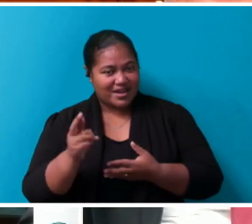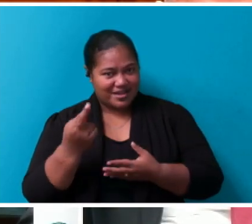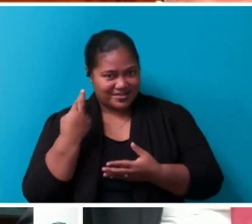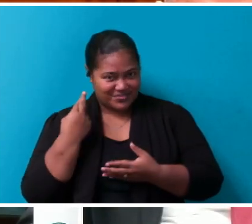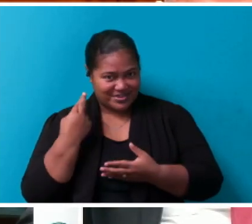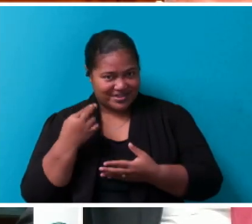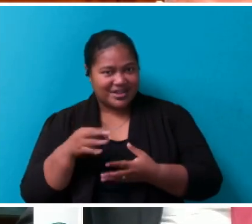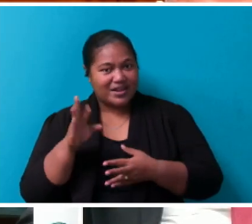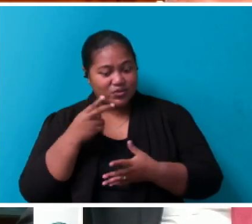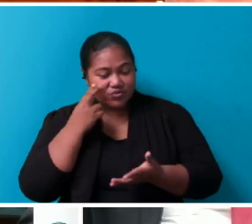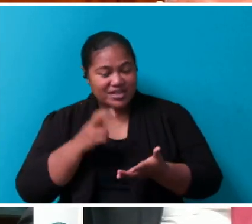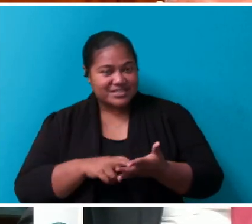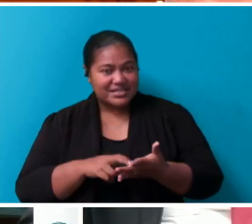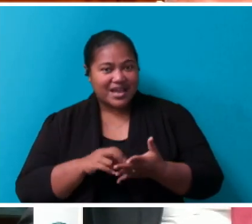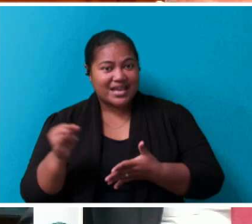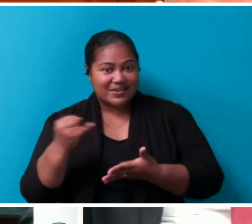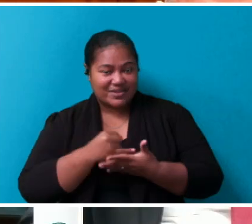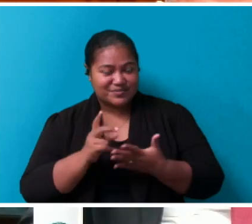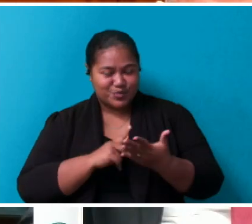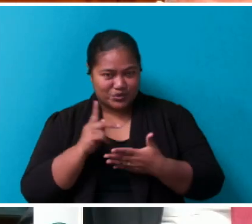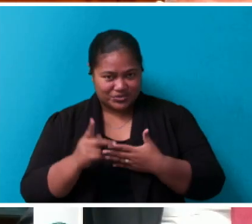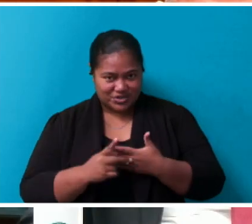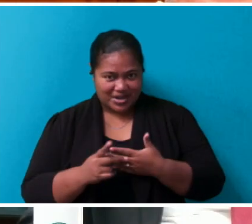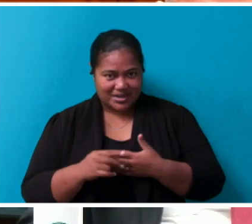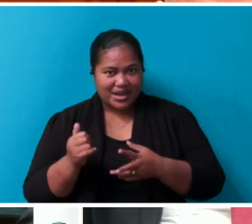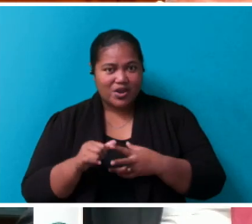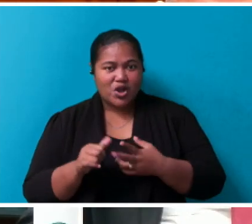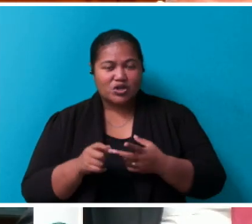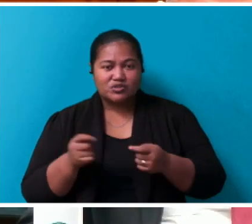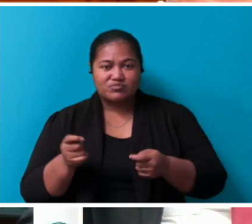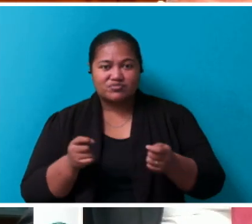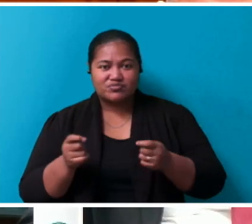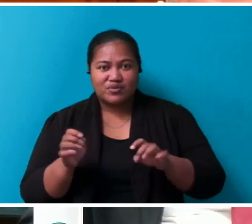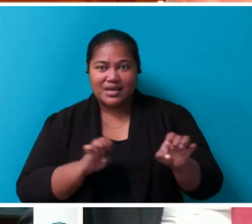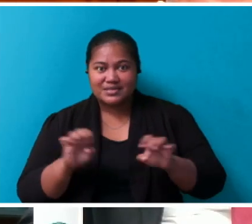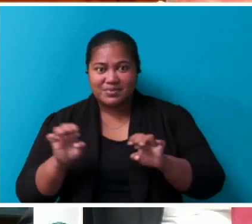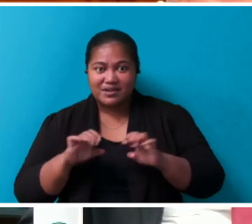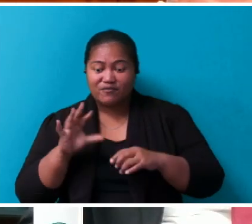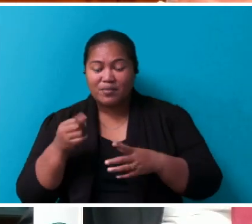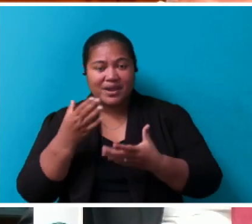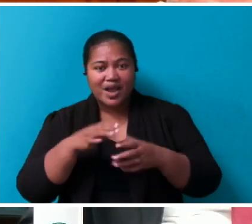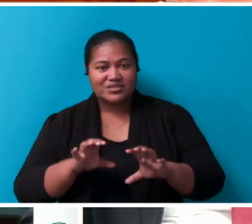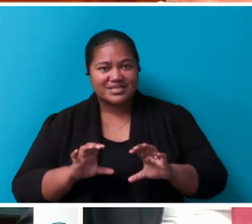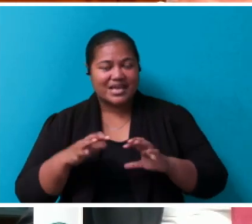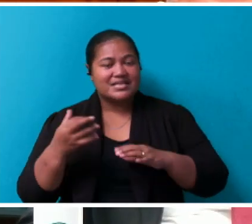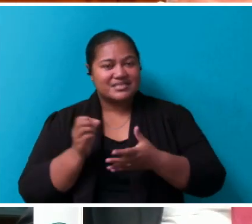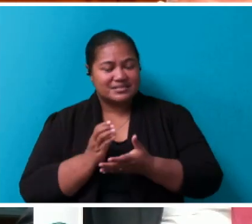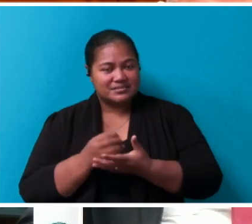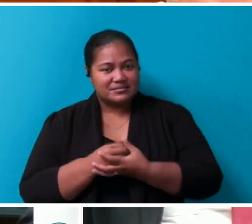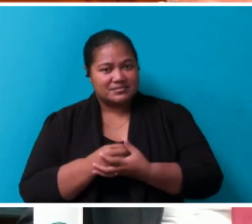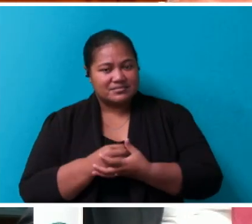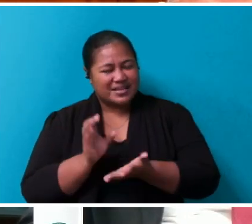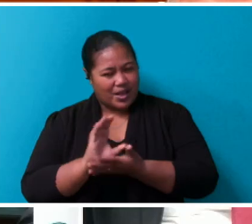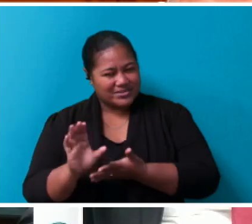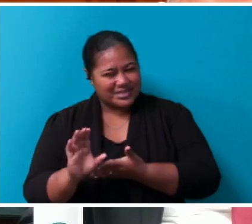registered investment projects and facilitated exports from consular services. We view this as a very